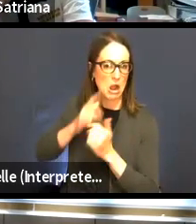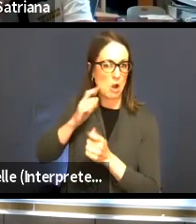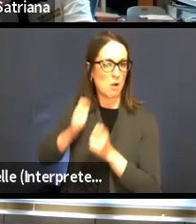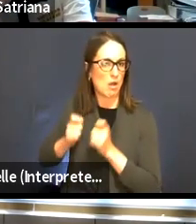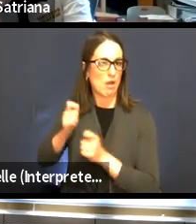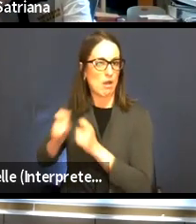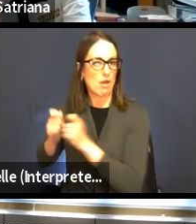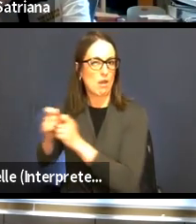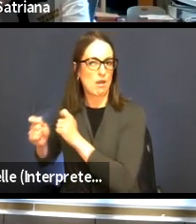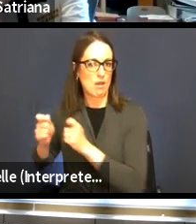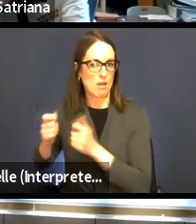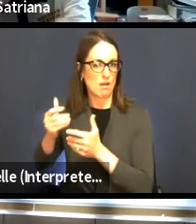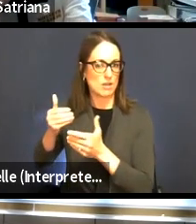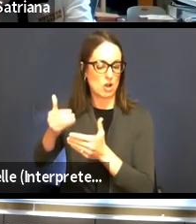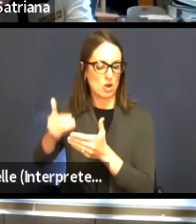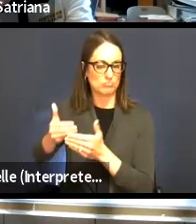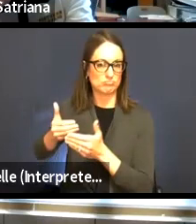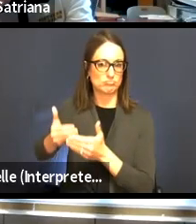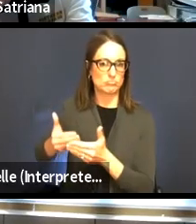into the fall semester.